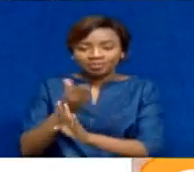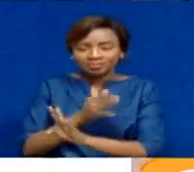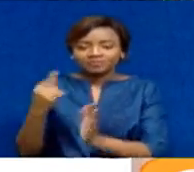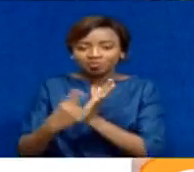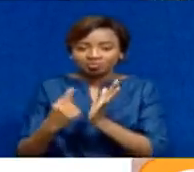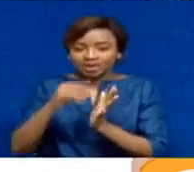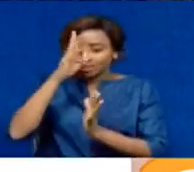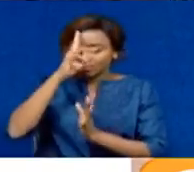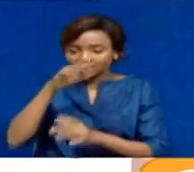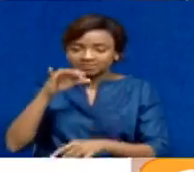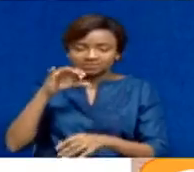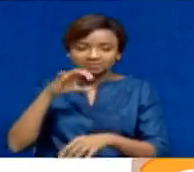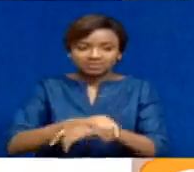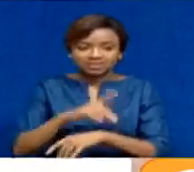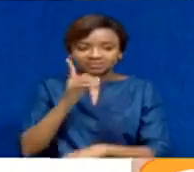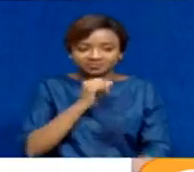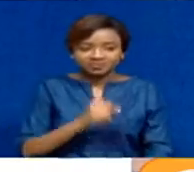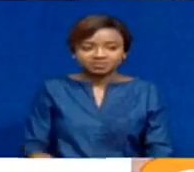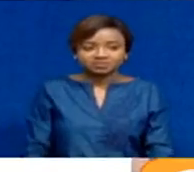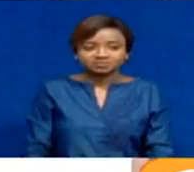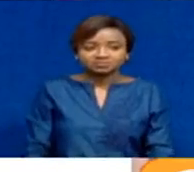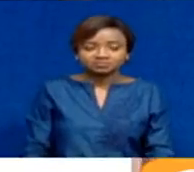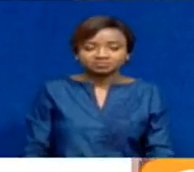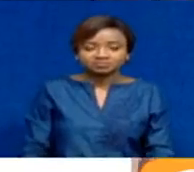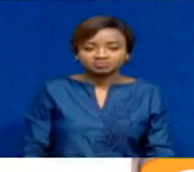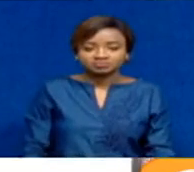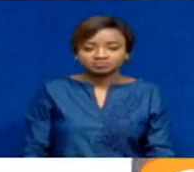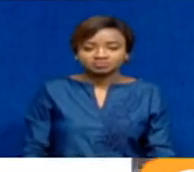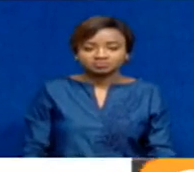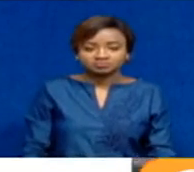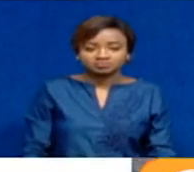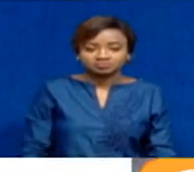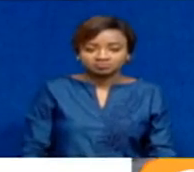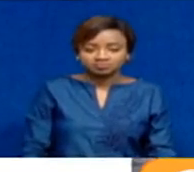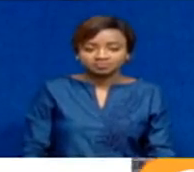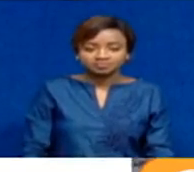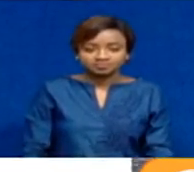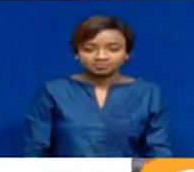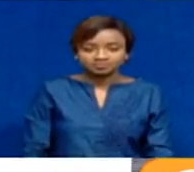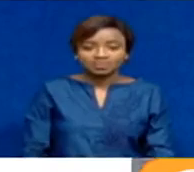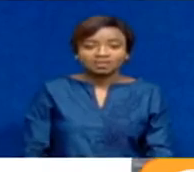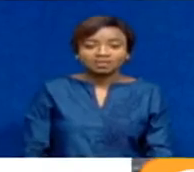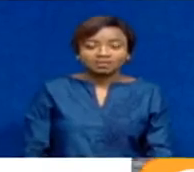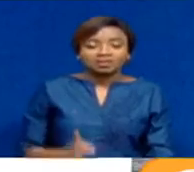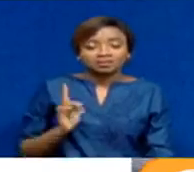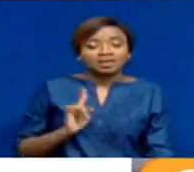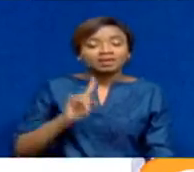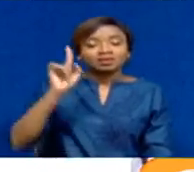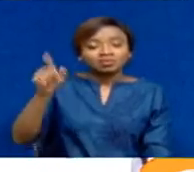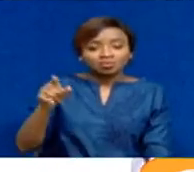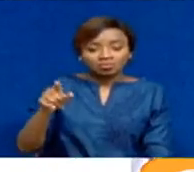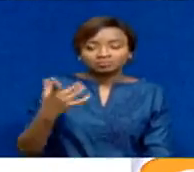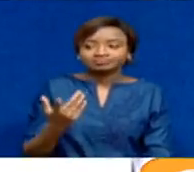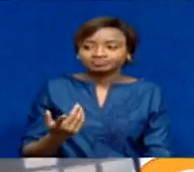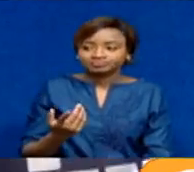forces Monday this week on allegations of wandering off to the neighboring country for a fishing expedition. We